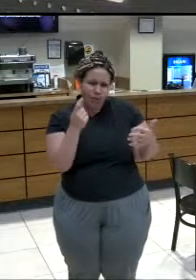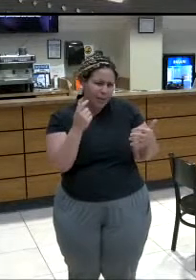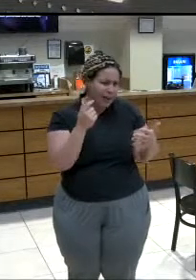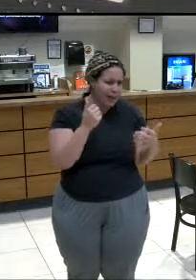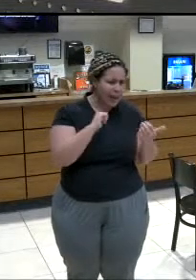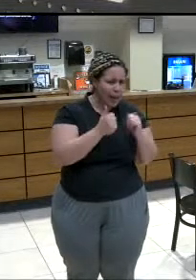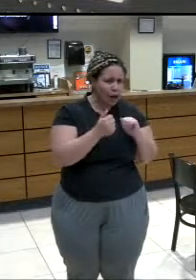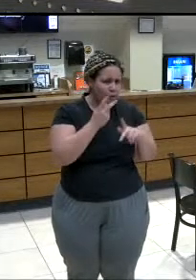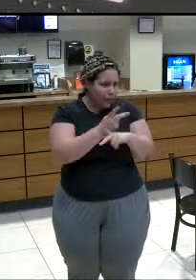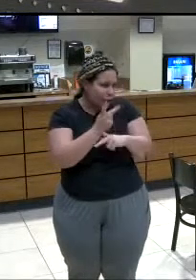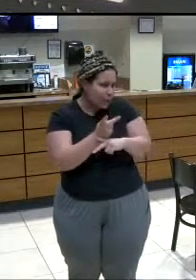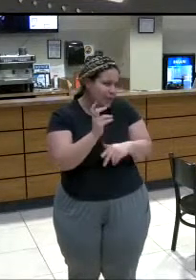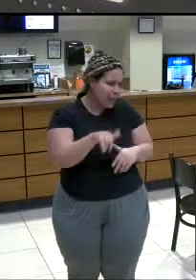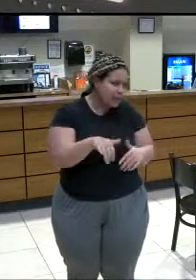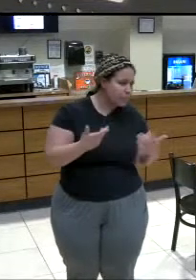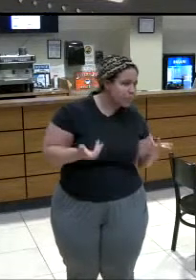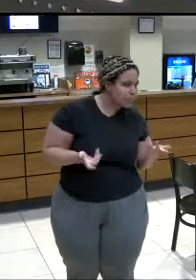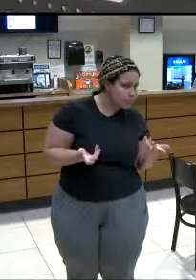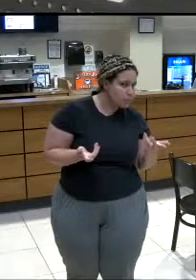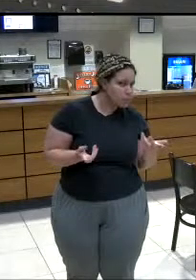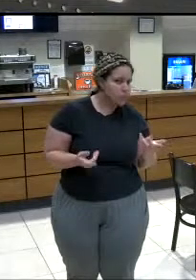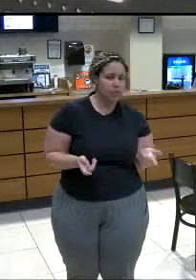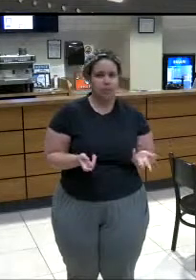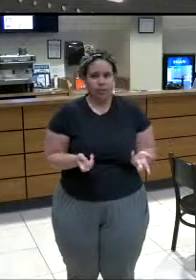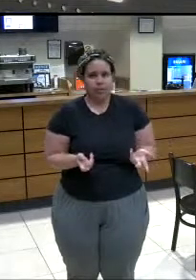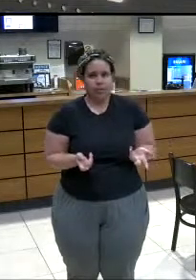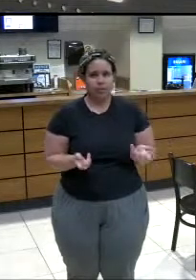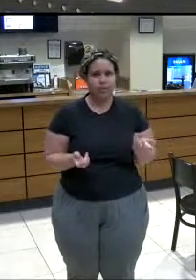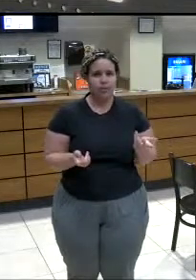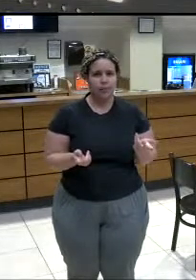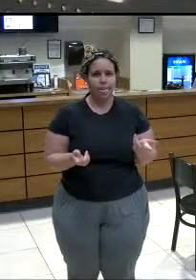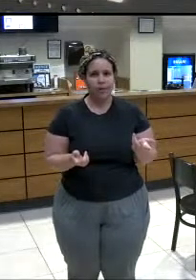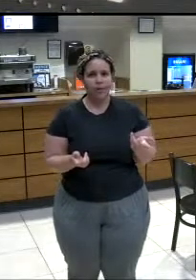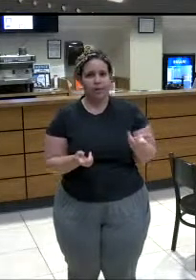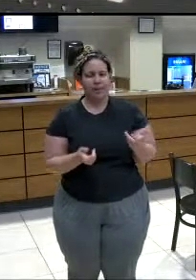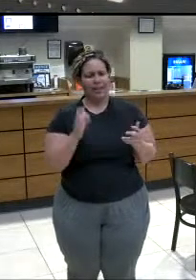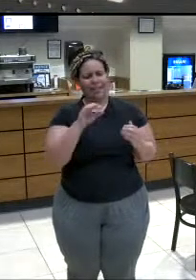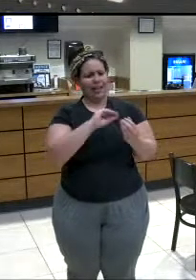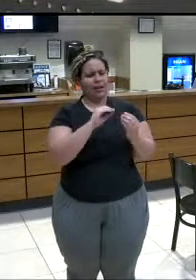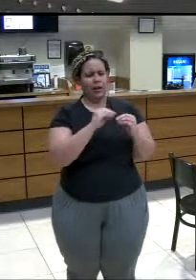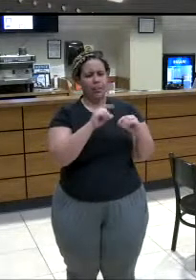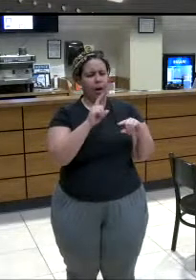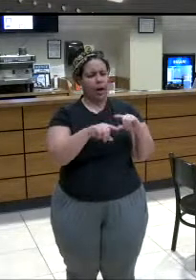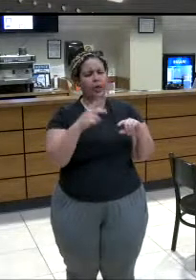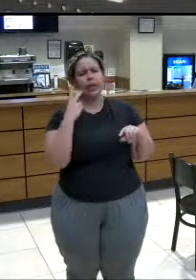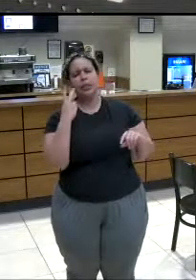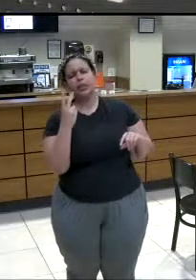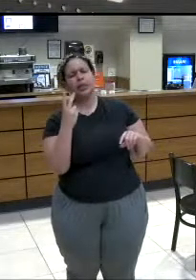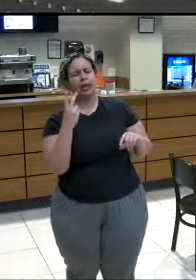it seems like there, whatever this number is, I can't quite see it because my eyes are bad.